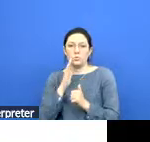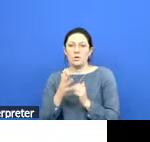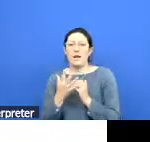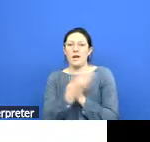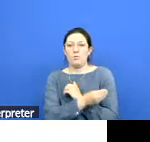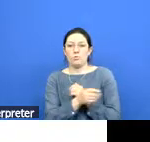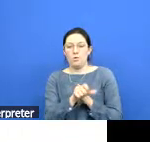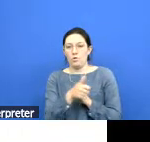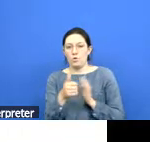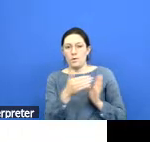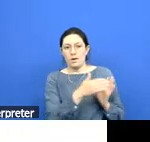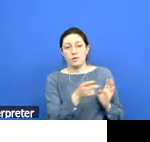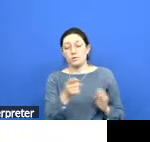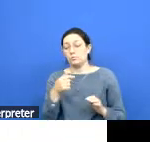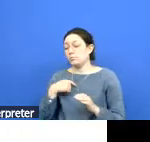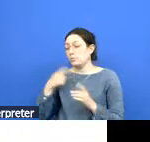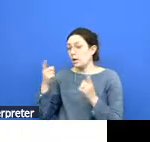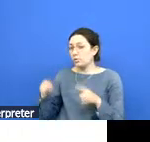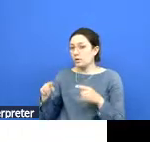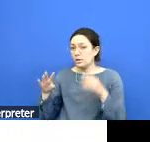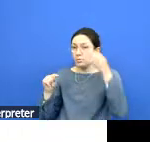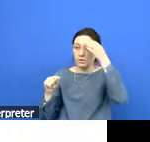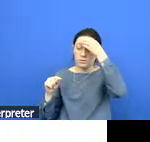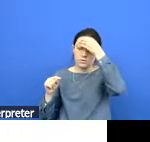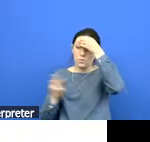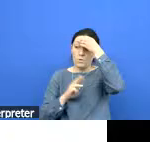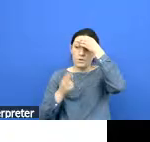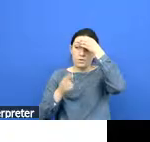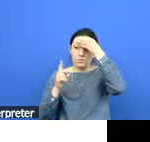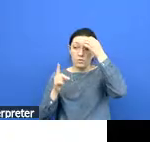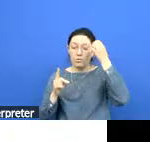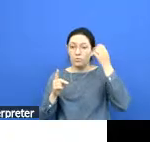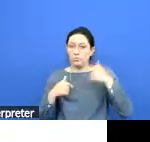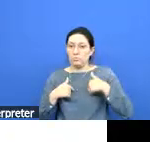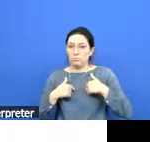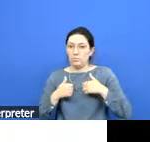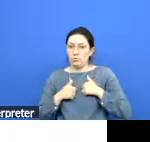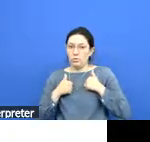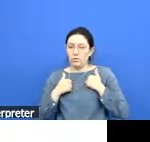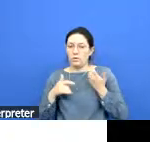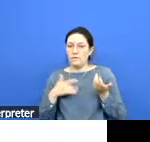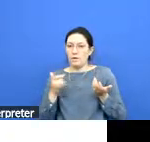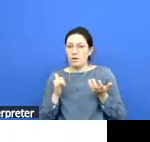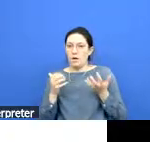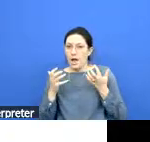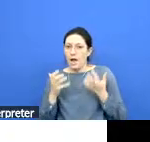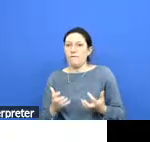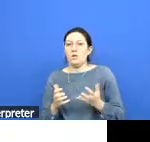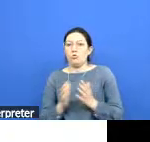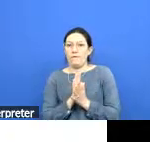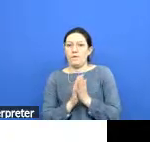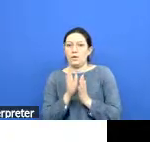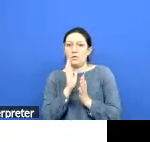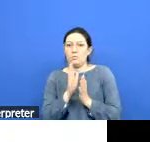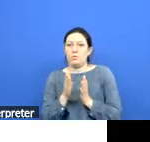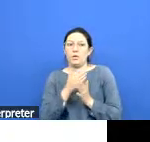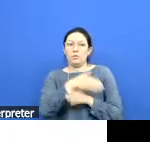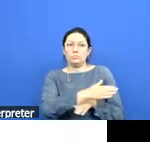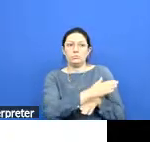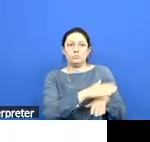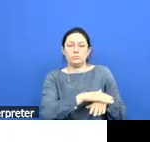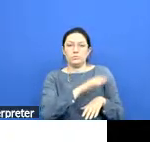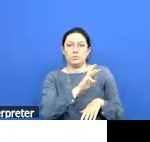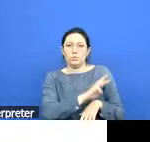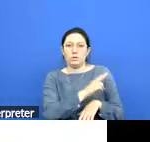why, I mean, I agree with that. I mean, if it's a West Henry Road address, I feel like the majority, if not all of the traffic should be going out onto West Henry